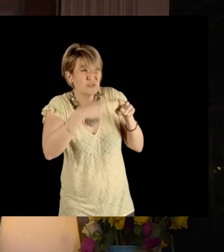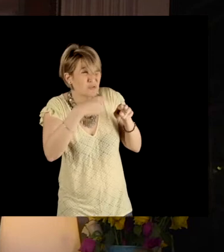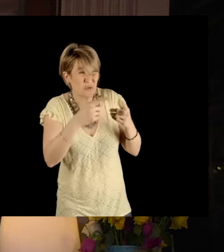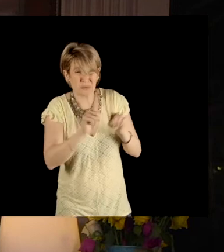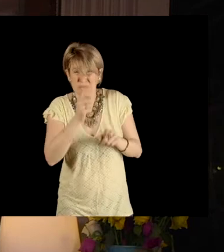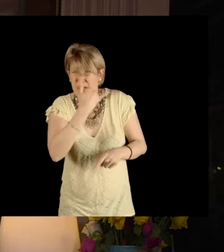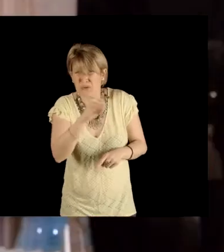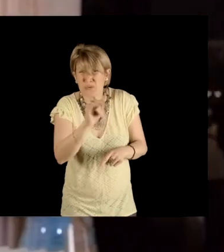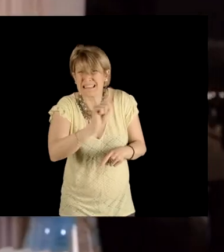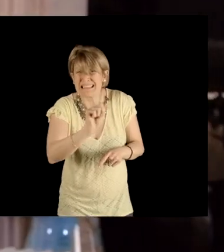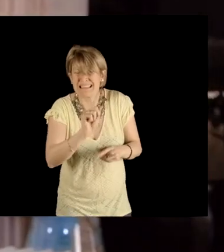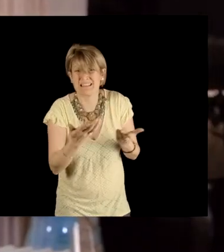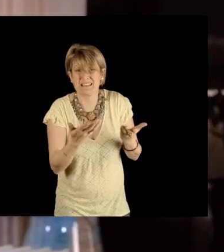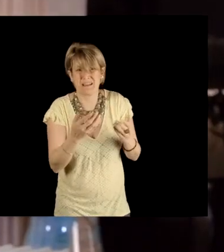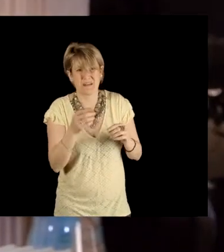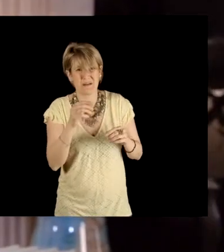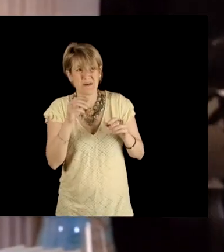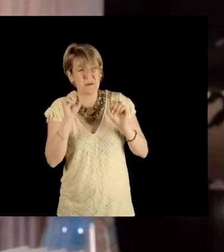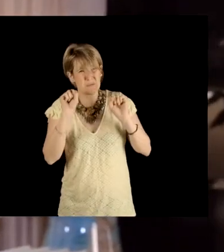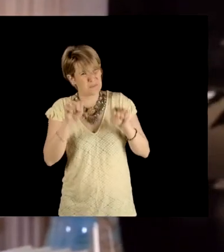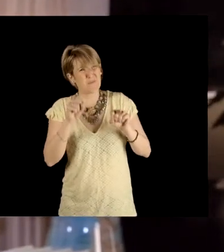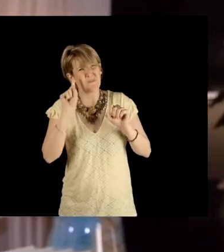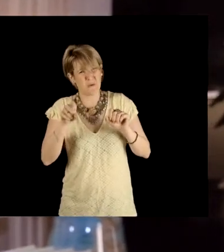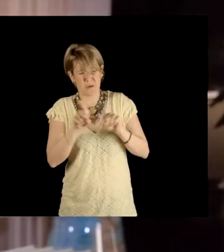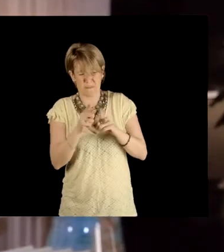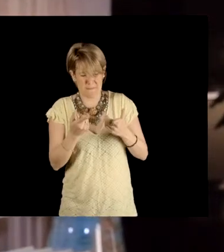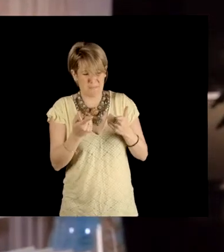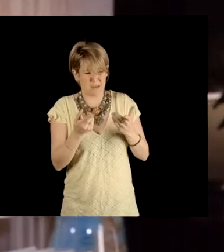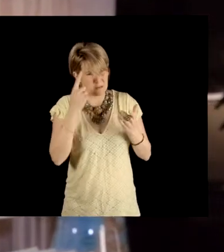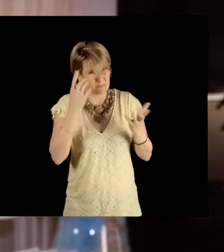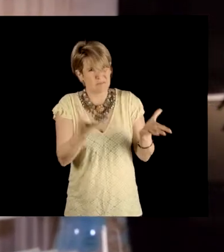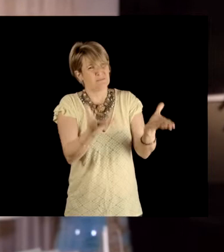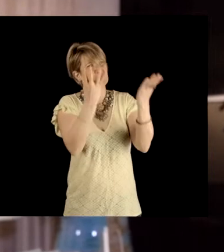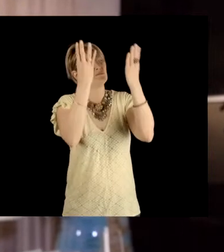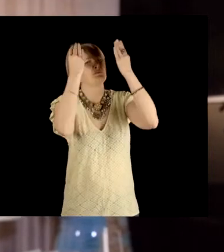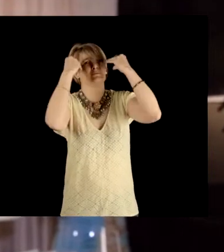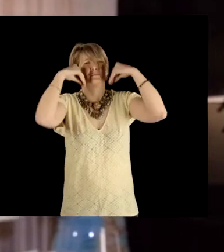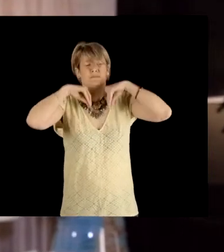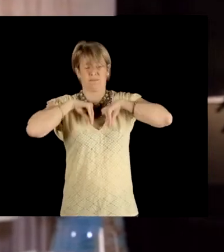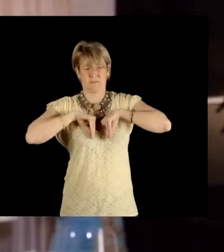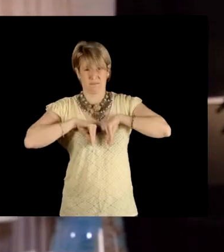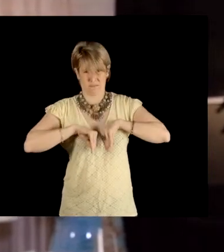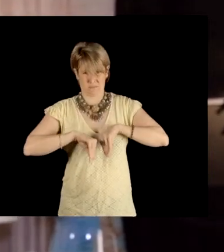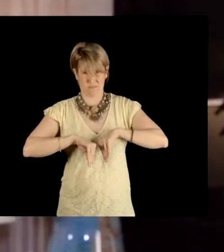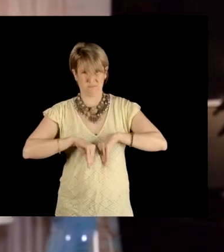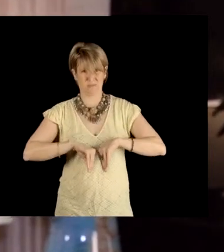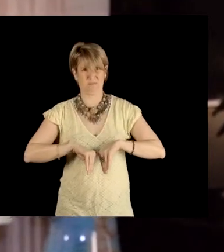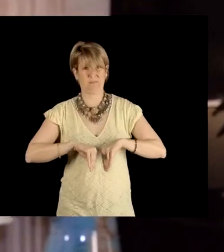in life. This process has to be ideally done just after we come